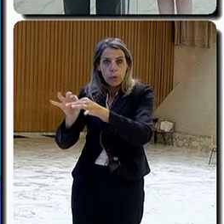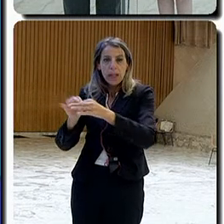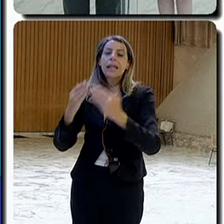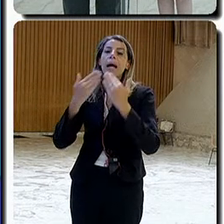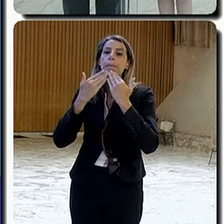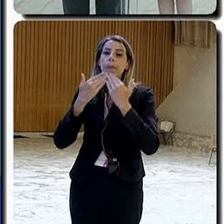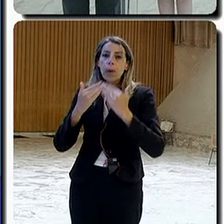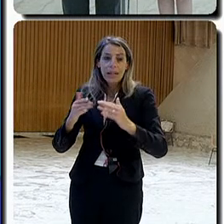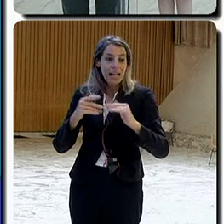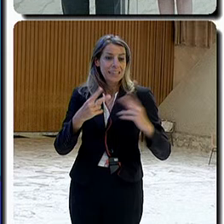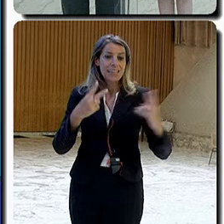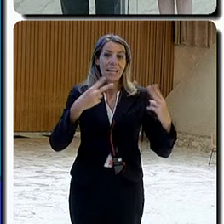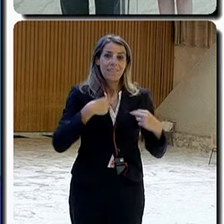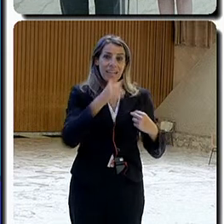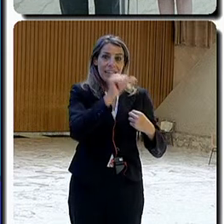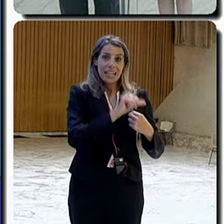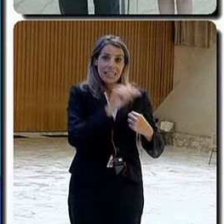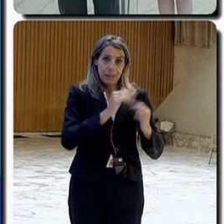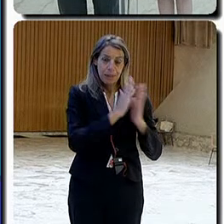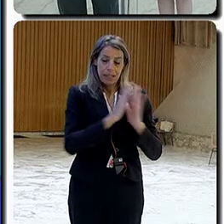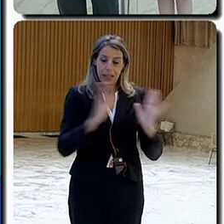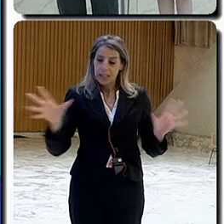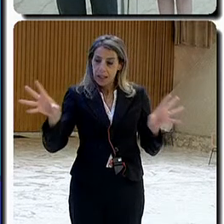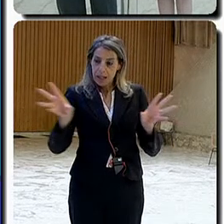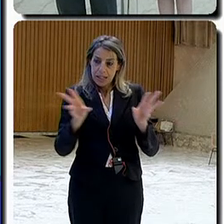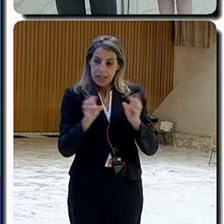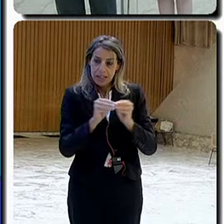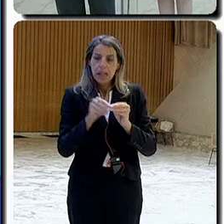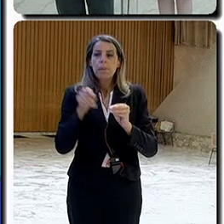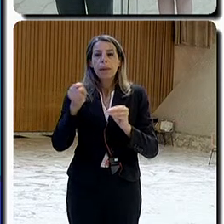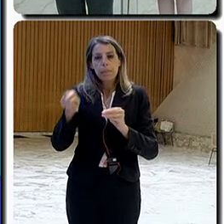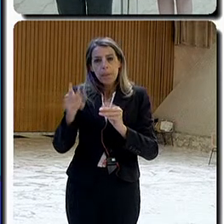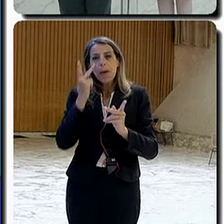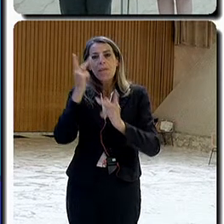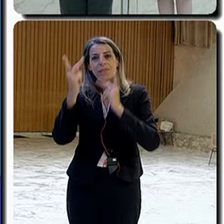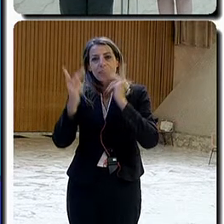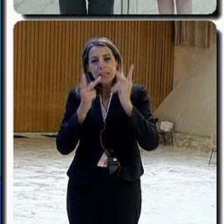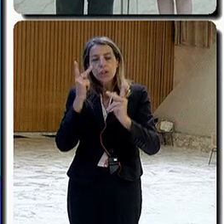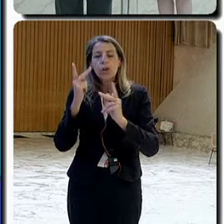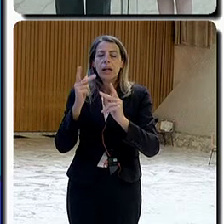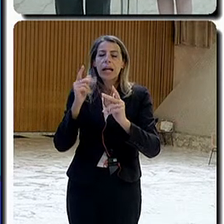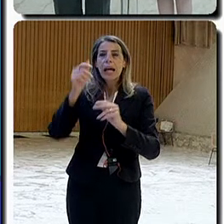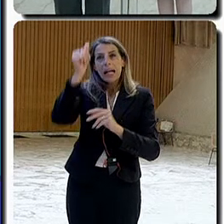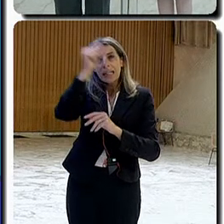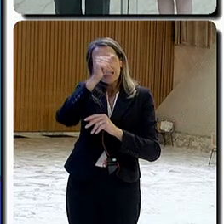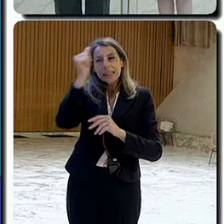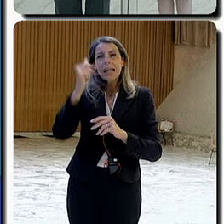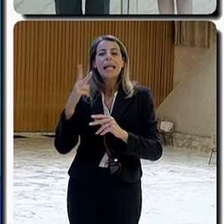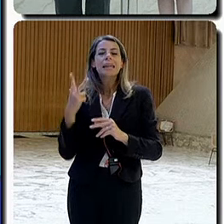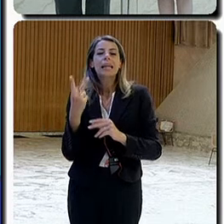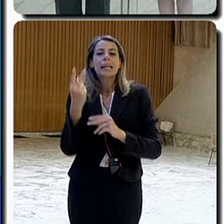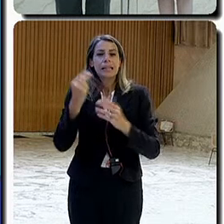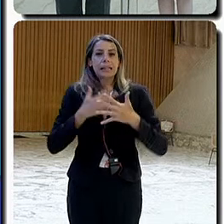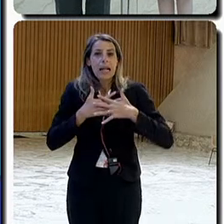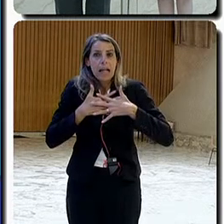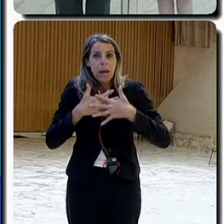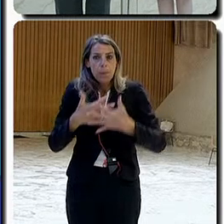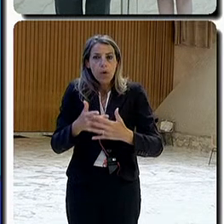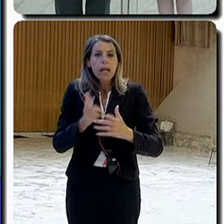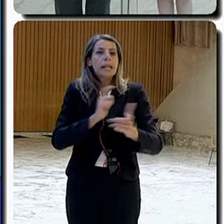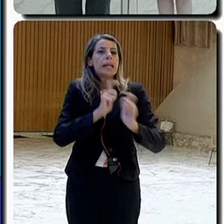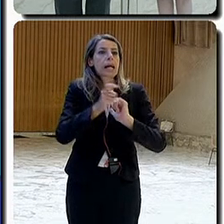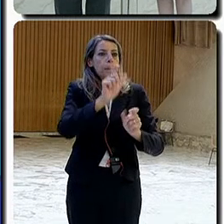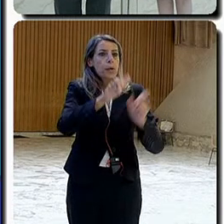church and committed to living out the Christian Trinitarian vision of love in their relationships with each